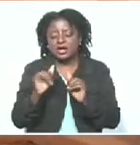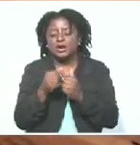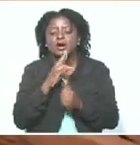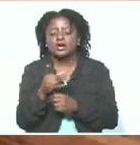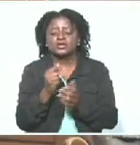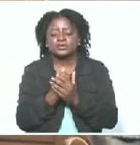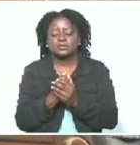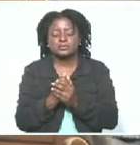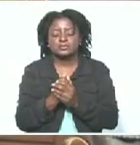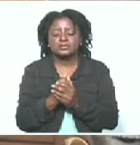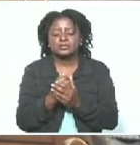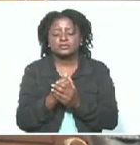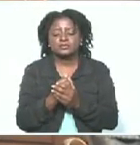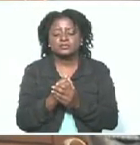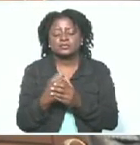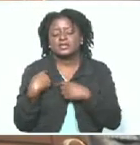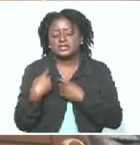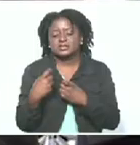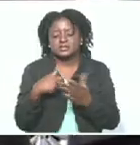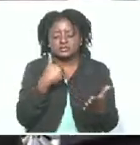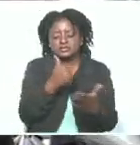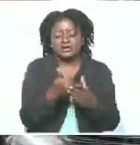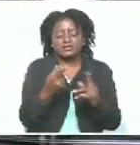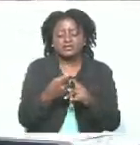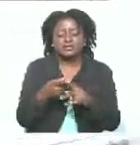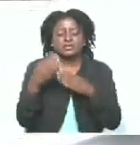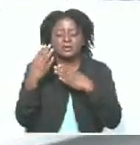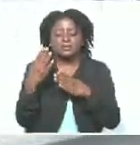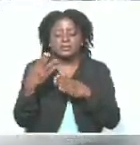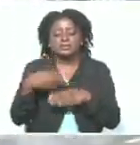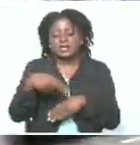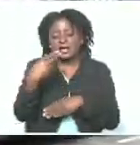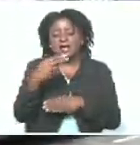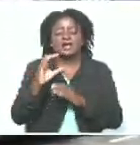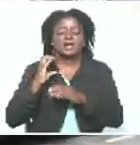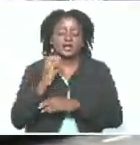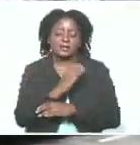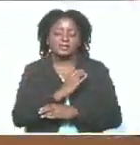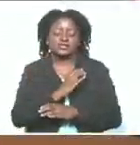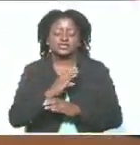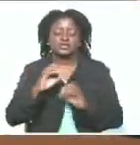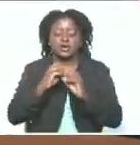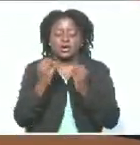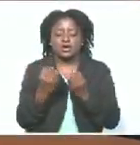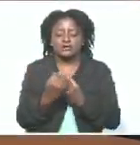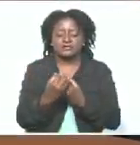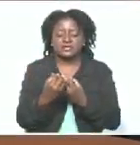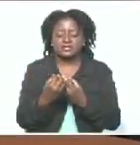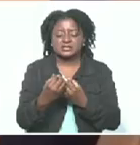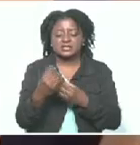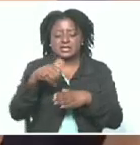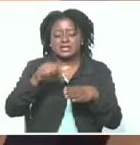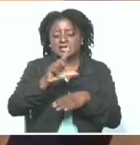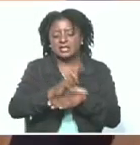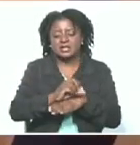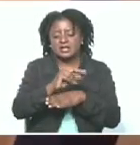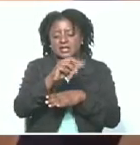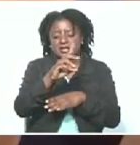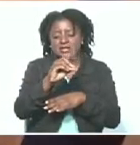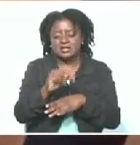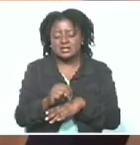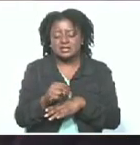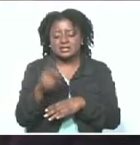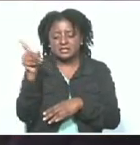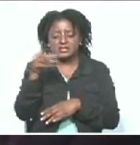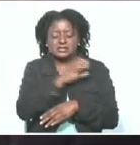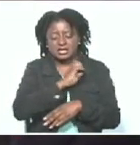you. It's good to see you, sir. Since arriving to the Bahamas High Commission office on Chesterfield Street in London, High Commissioner His Excellency Ellison